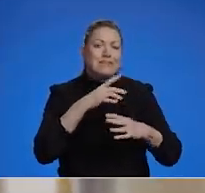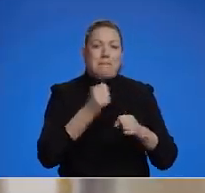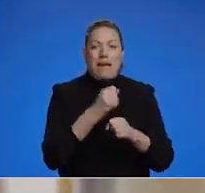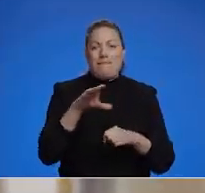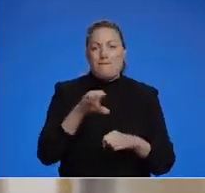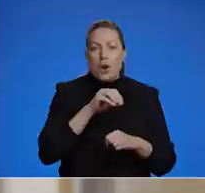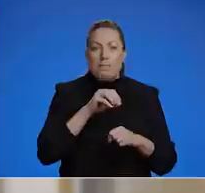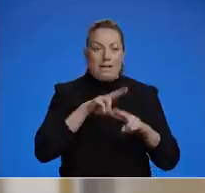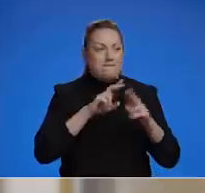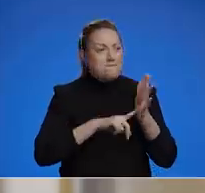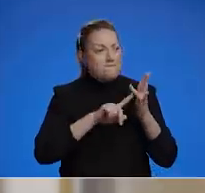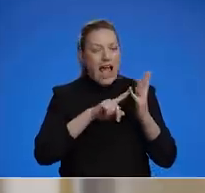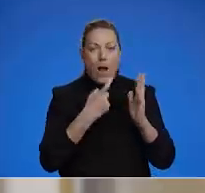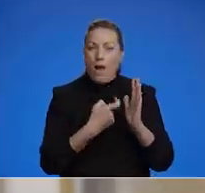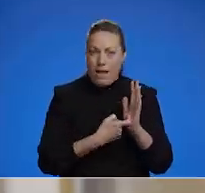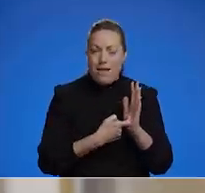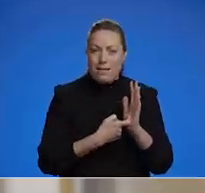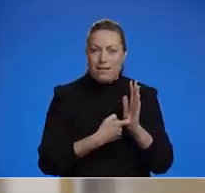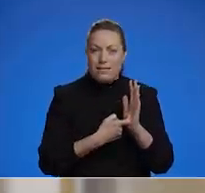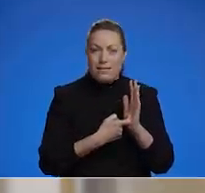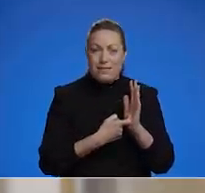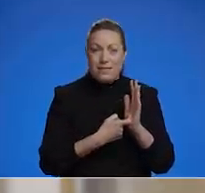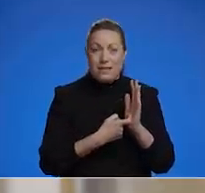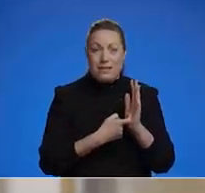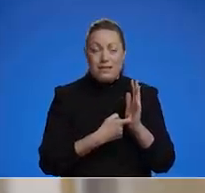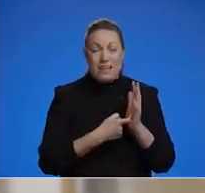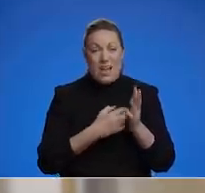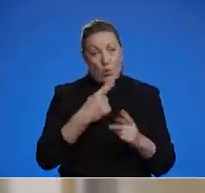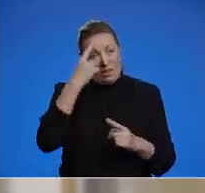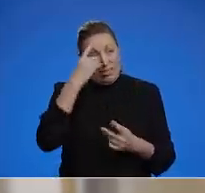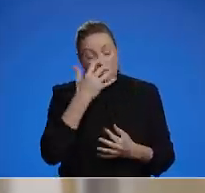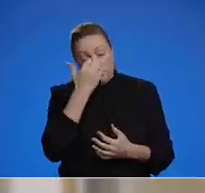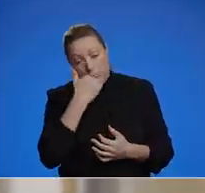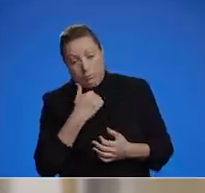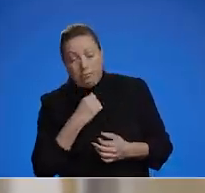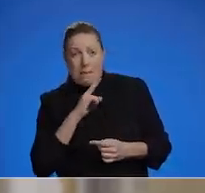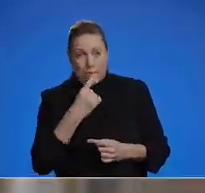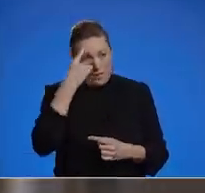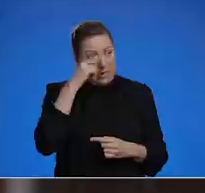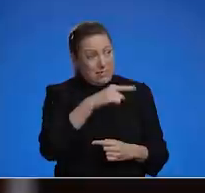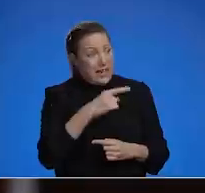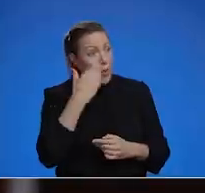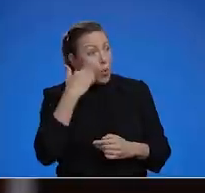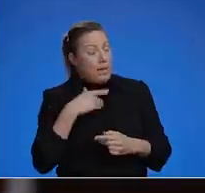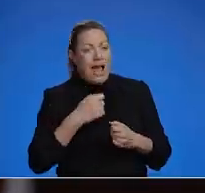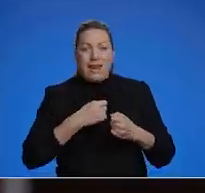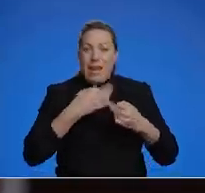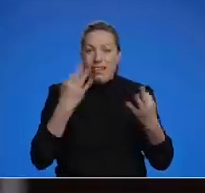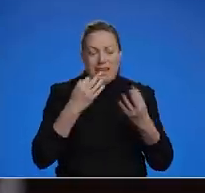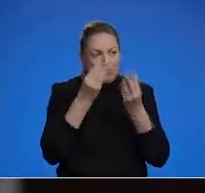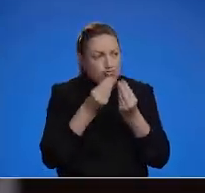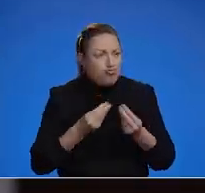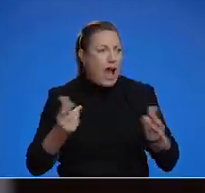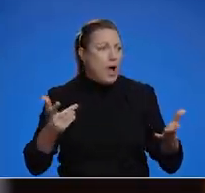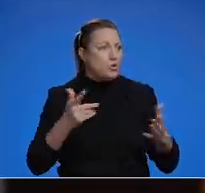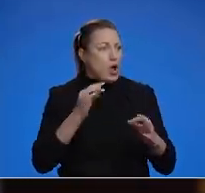big deal, but in fact, she spent all that she had to feed a stranger. The drought was severe,